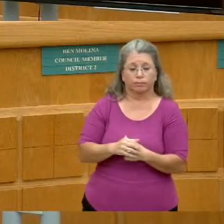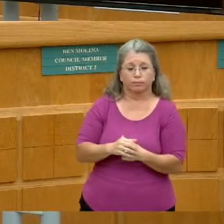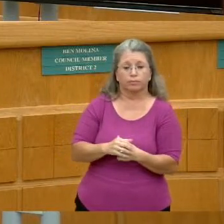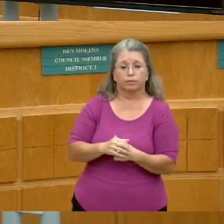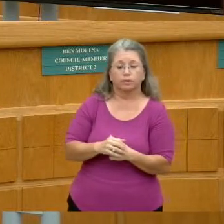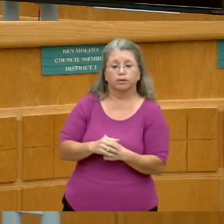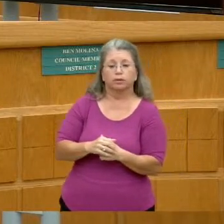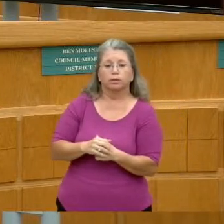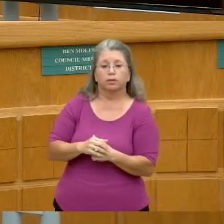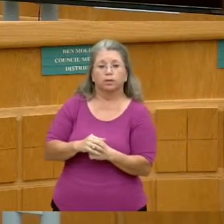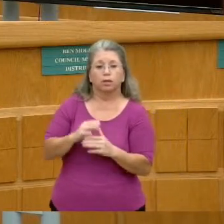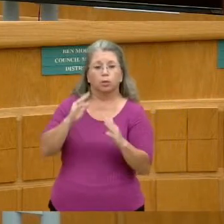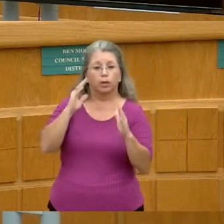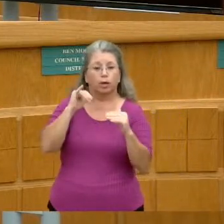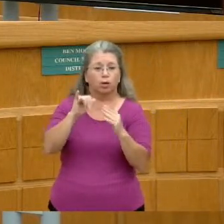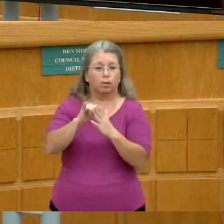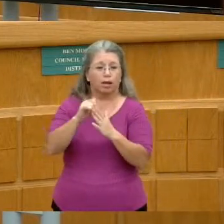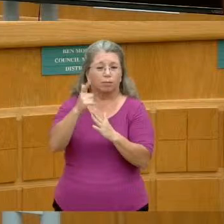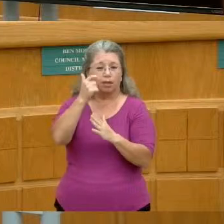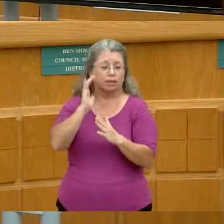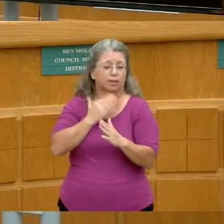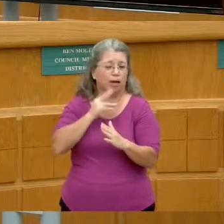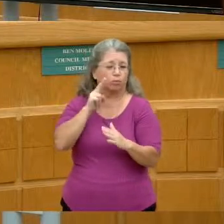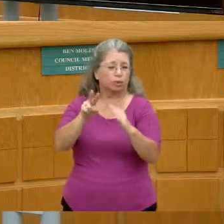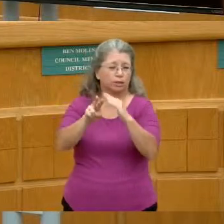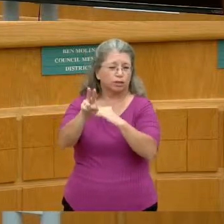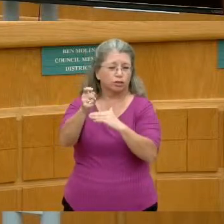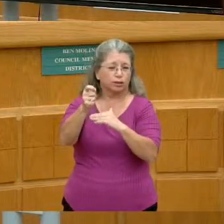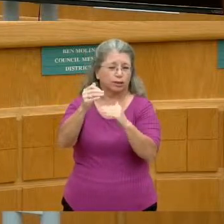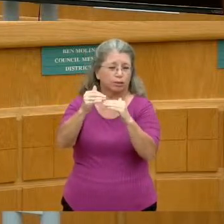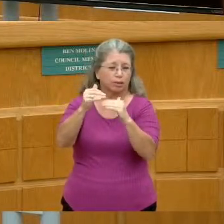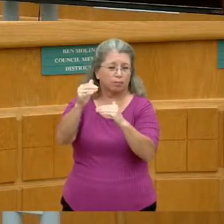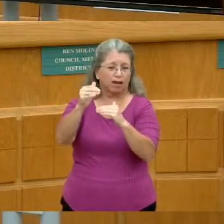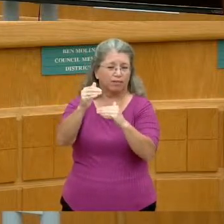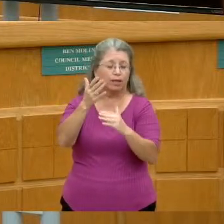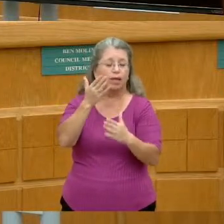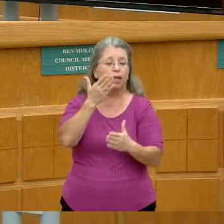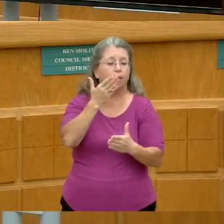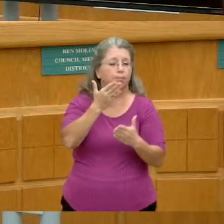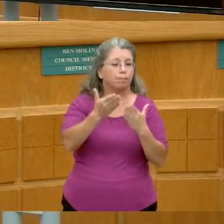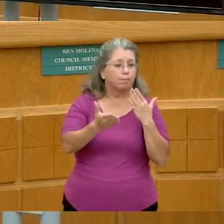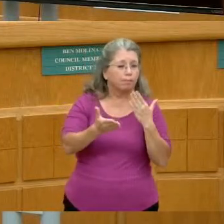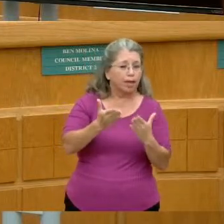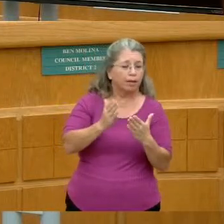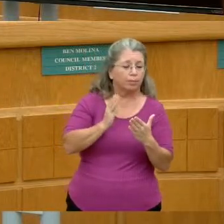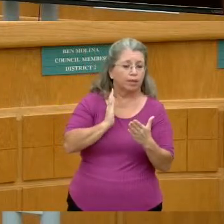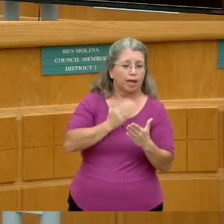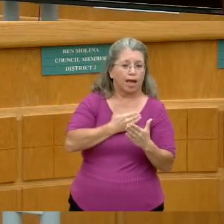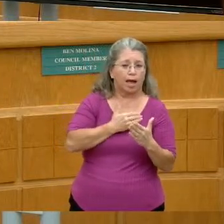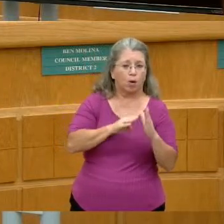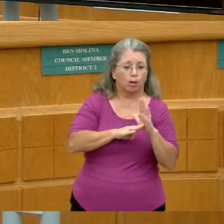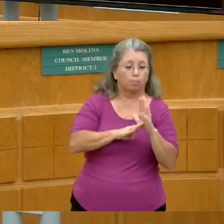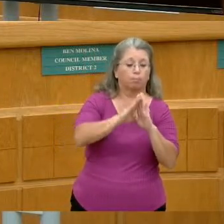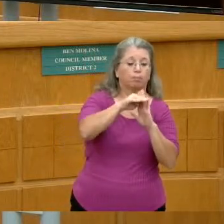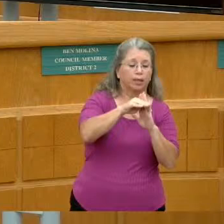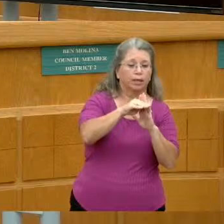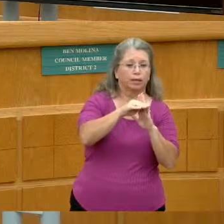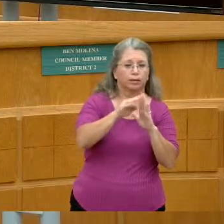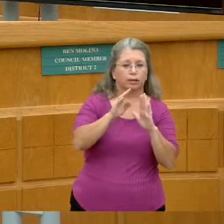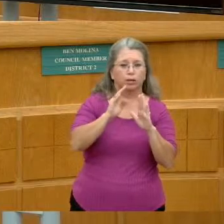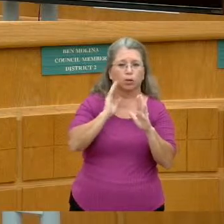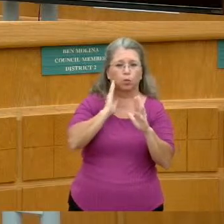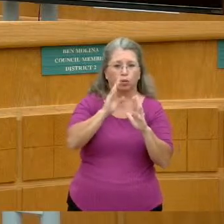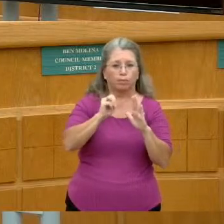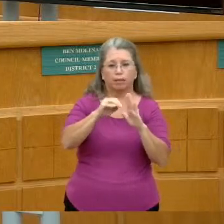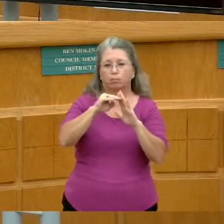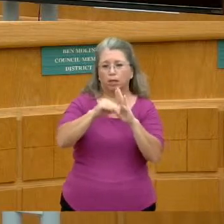bit above, maybe our peak won't be so high as this is indicating.